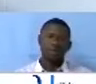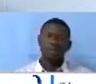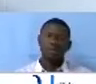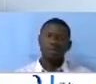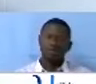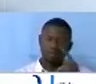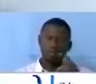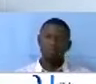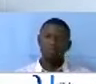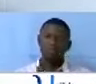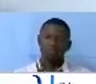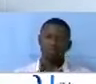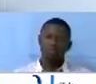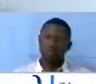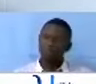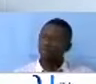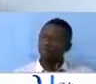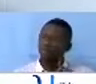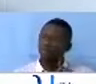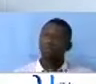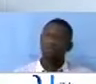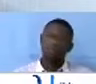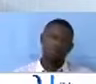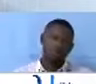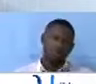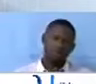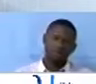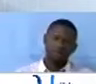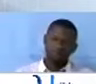feelings. Who do